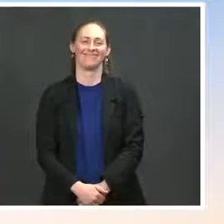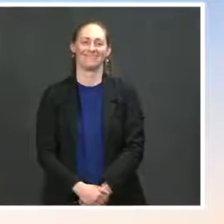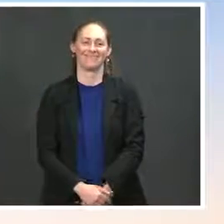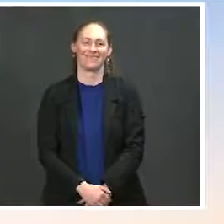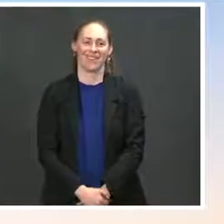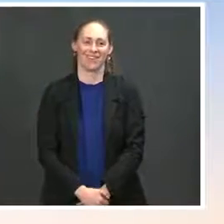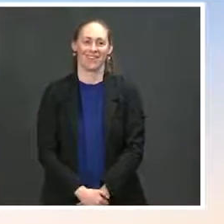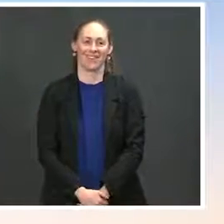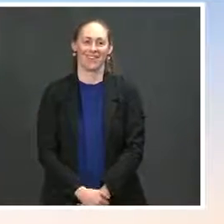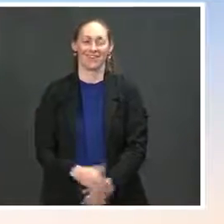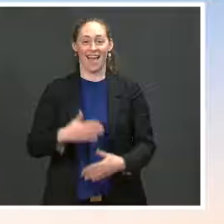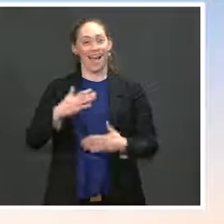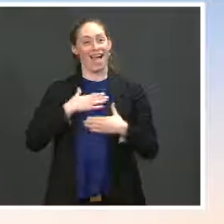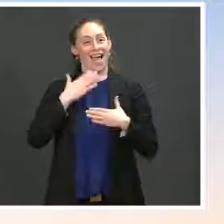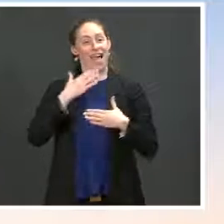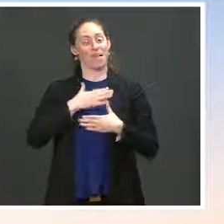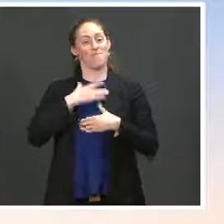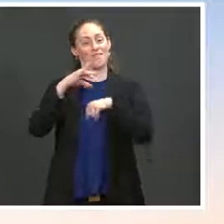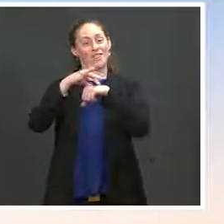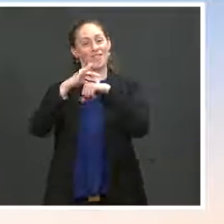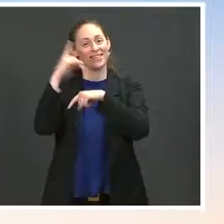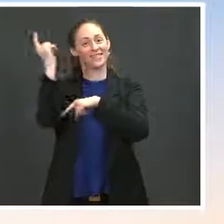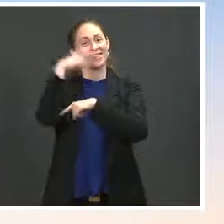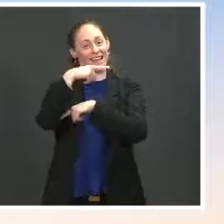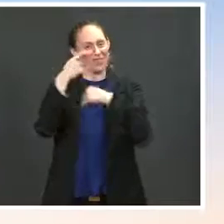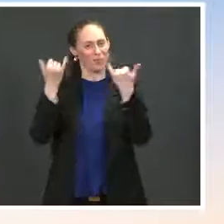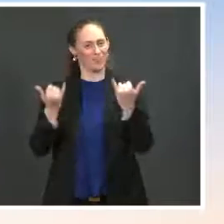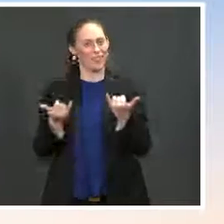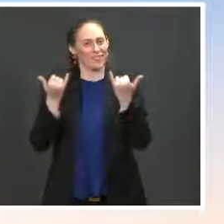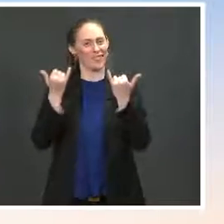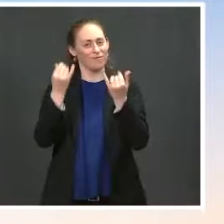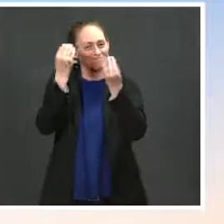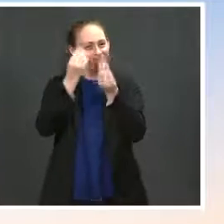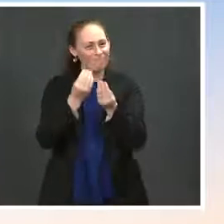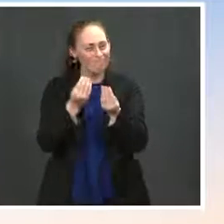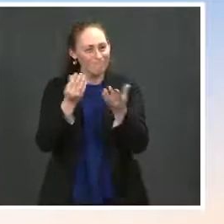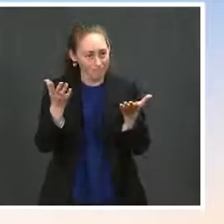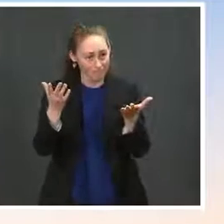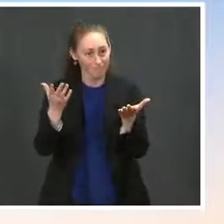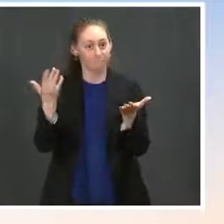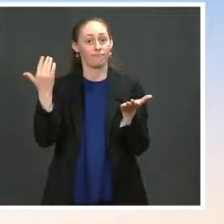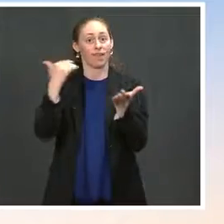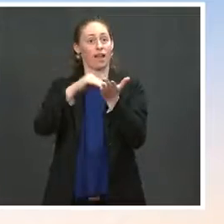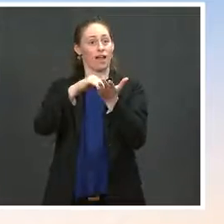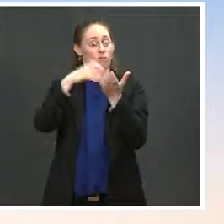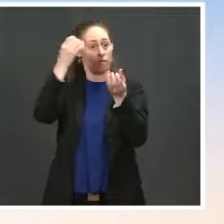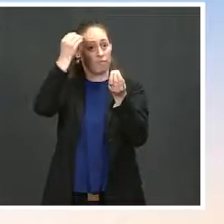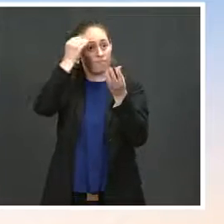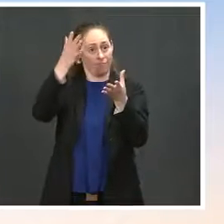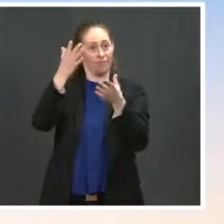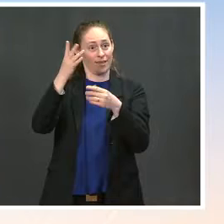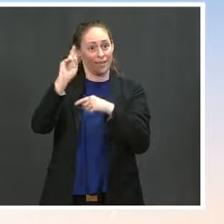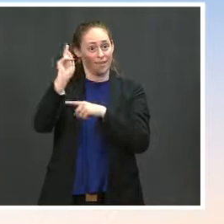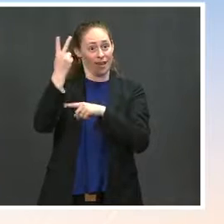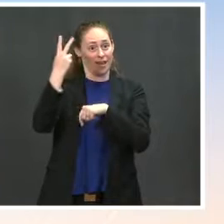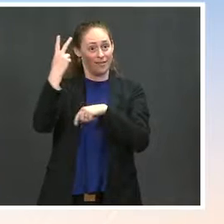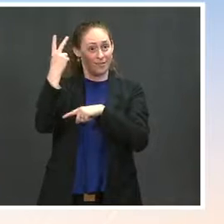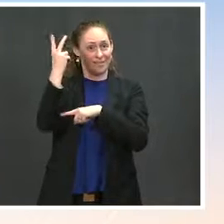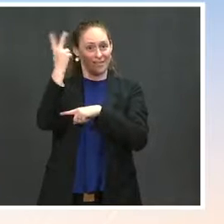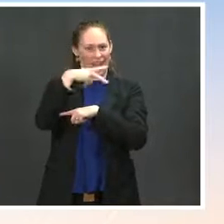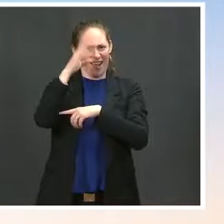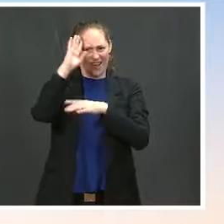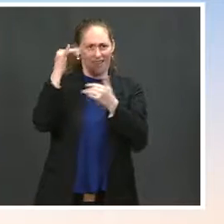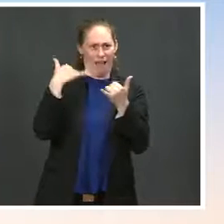Happy Earth Day, everyone. And joining us in the briefing room for the second time, I told you they'd come back and take more questions. I deliver on my